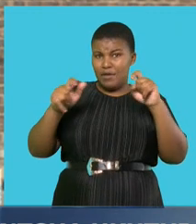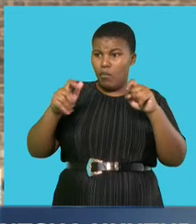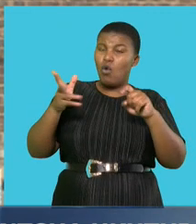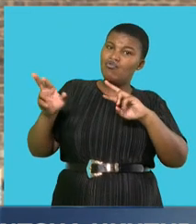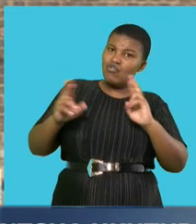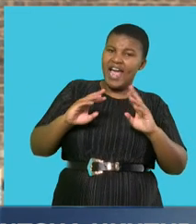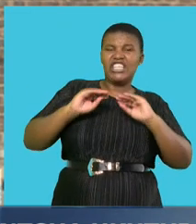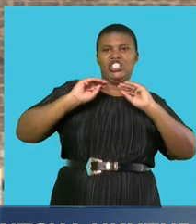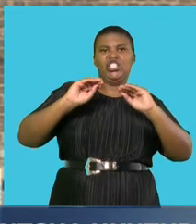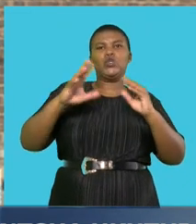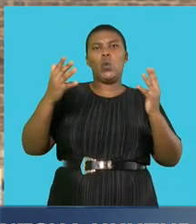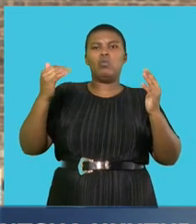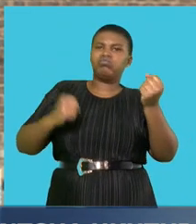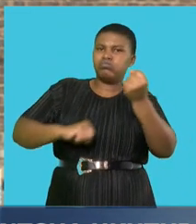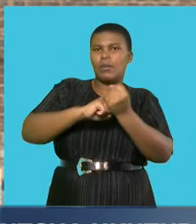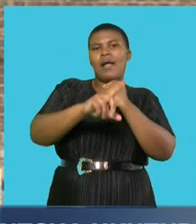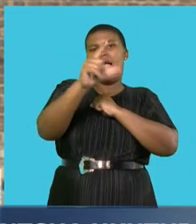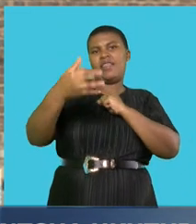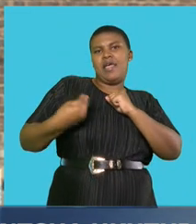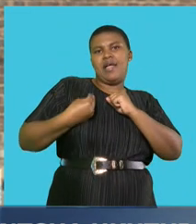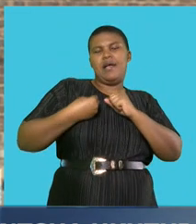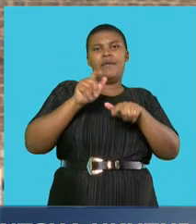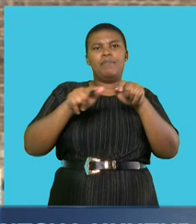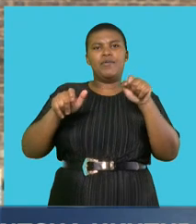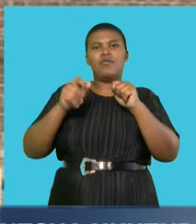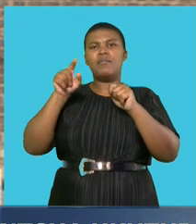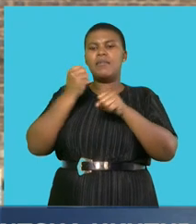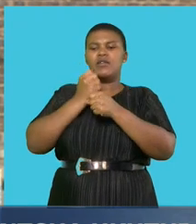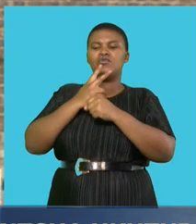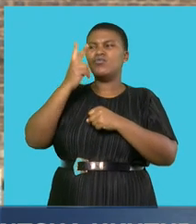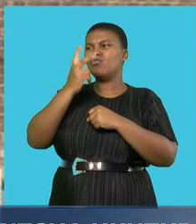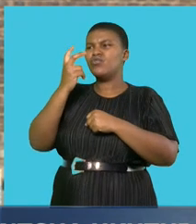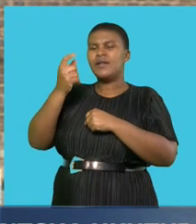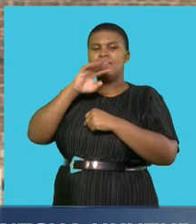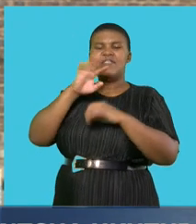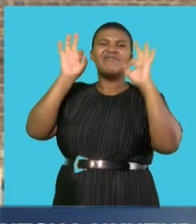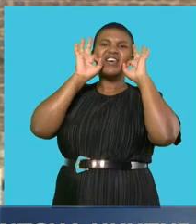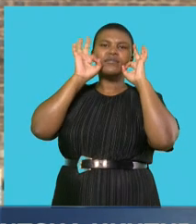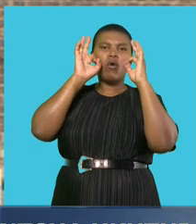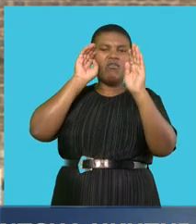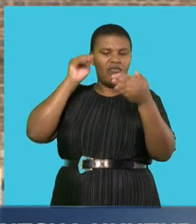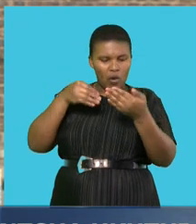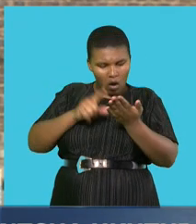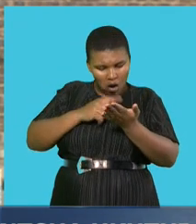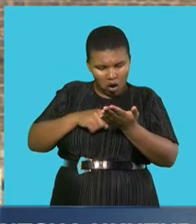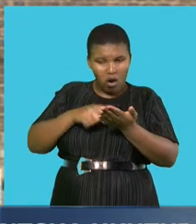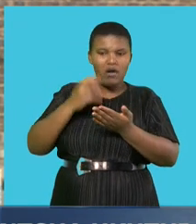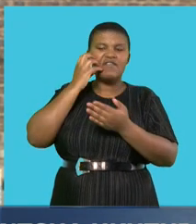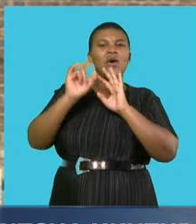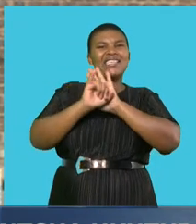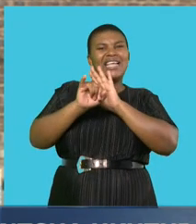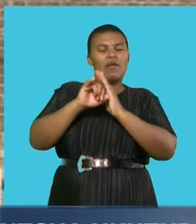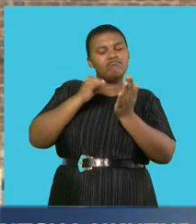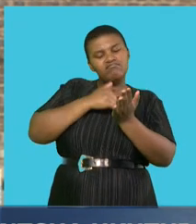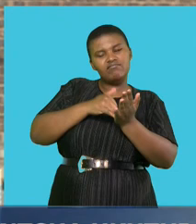people That you need to maybe like look for Instead of just sitting on Facebook and Instagram That is